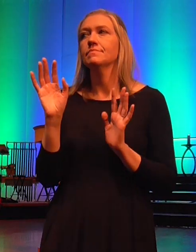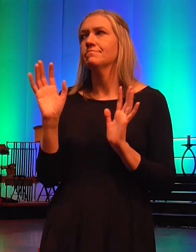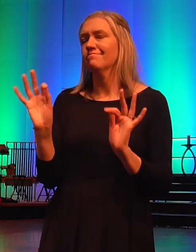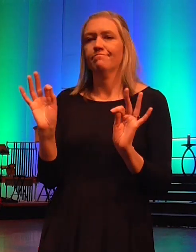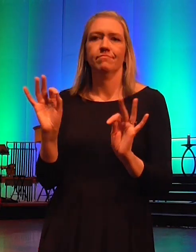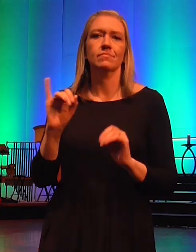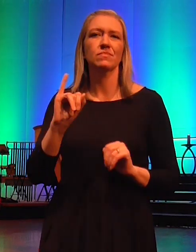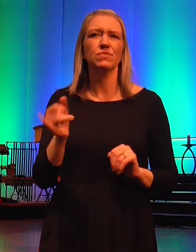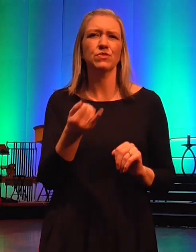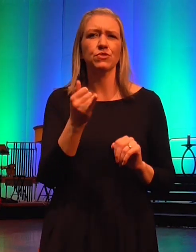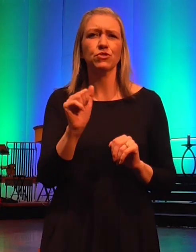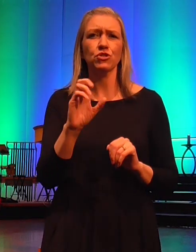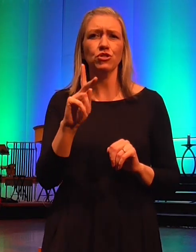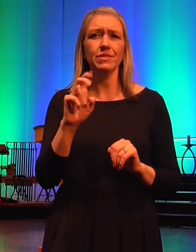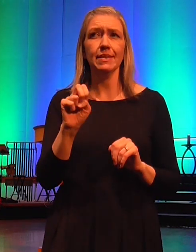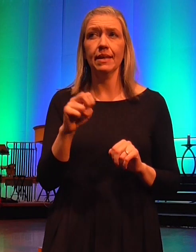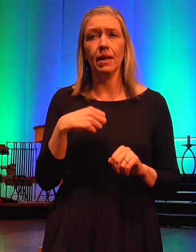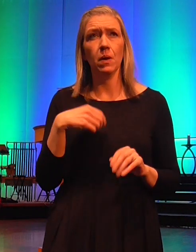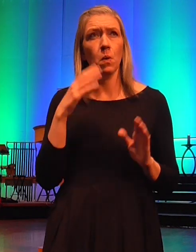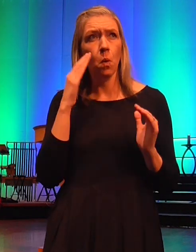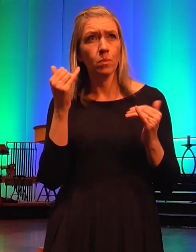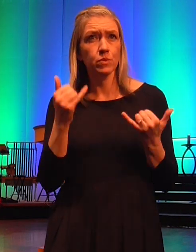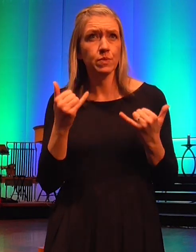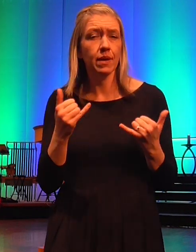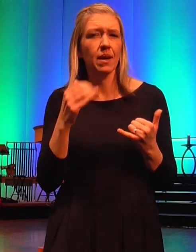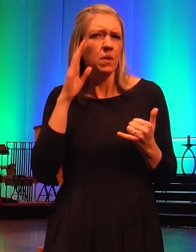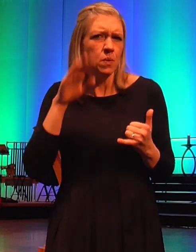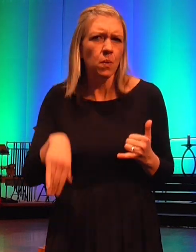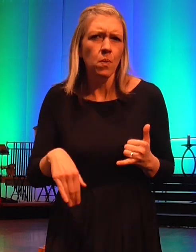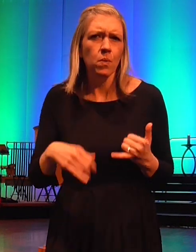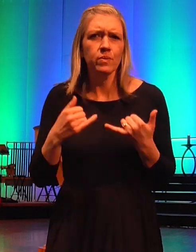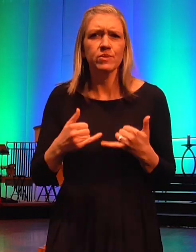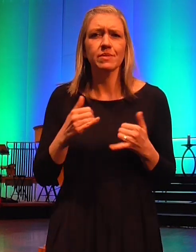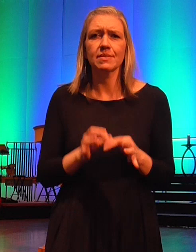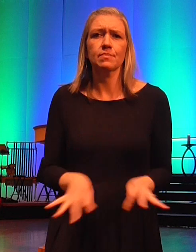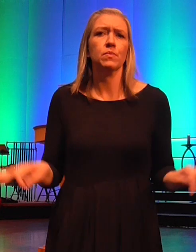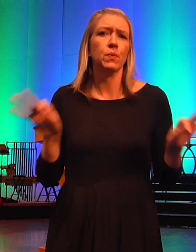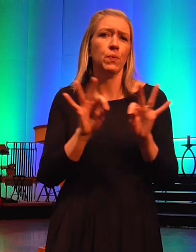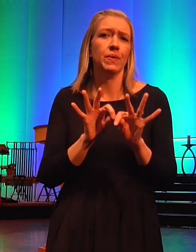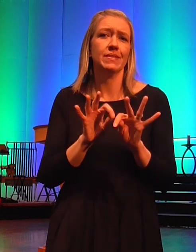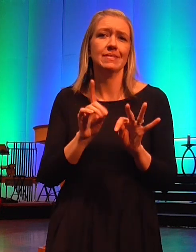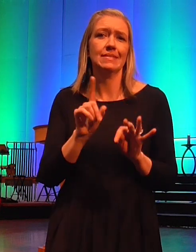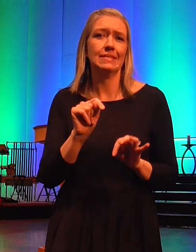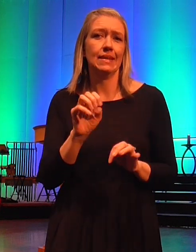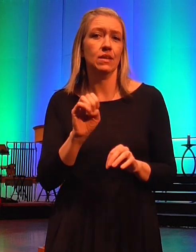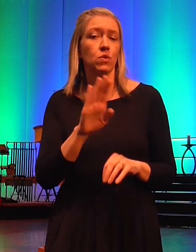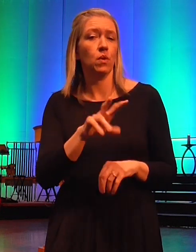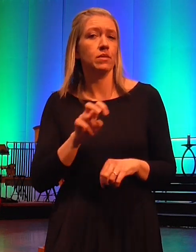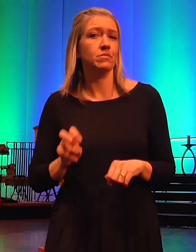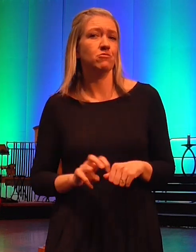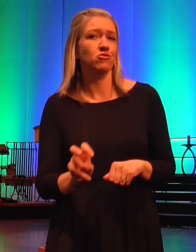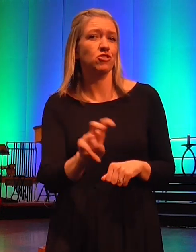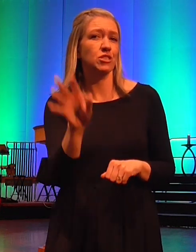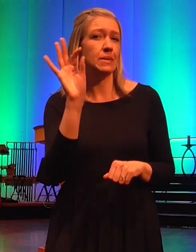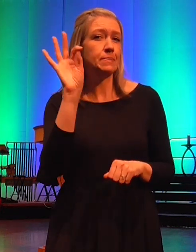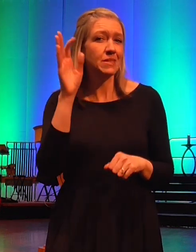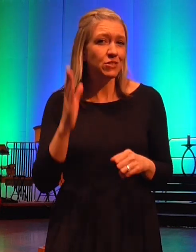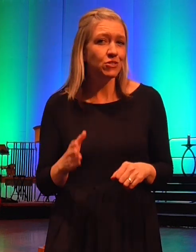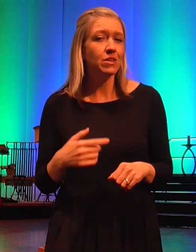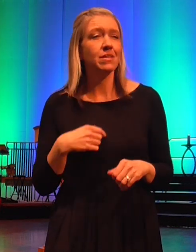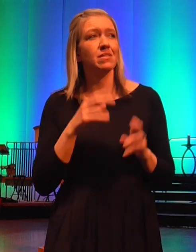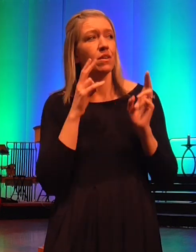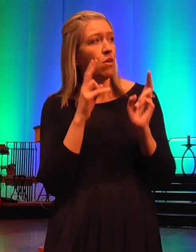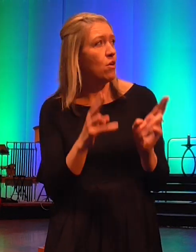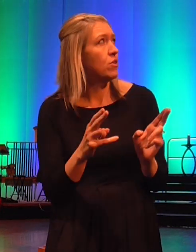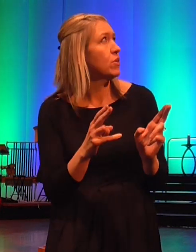Jackie, I hope today is, and well, I know it is, it's an important date on the path of your ministerial journey. I just honor all of